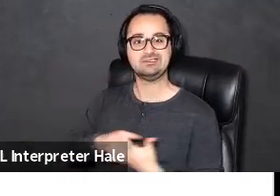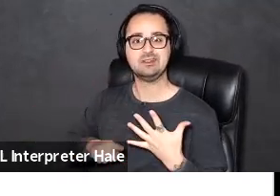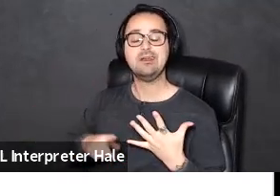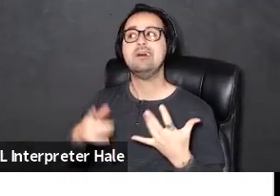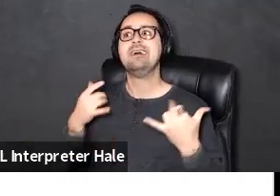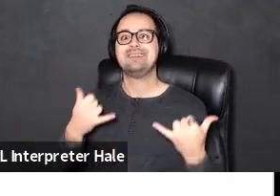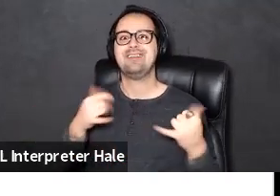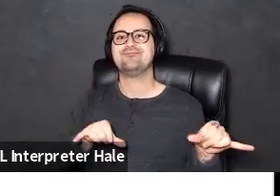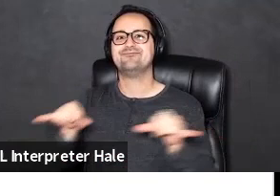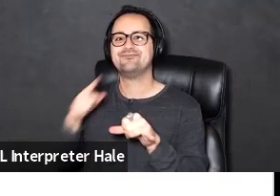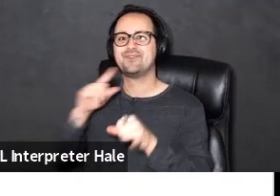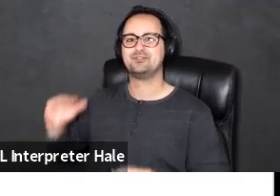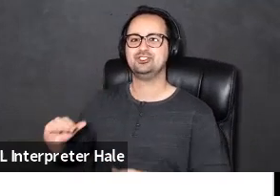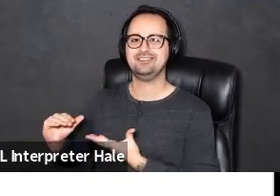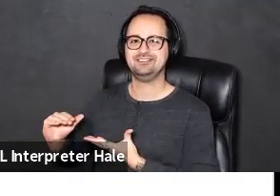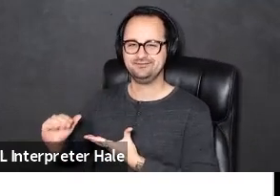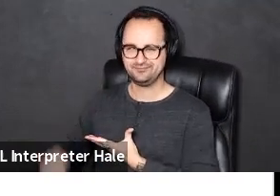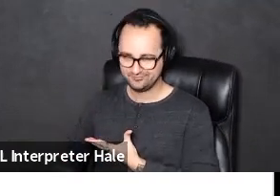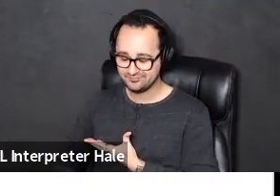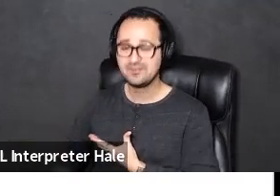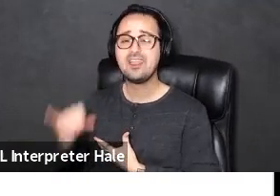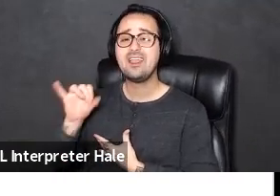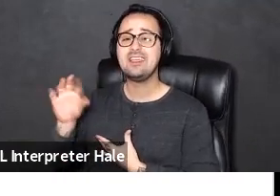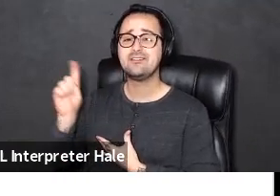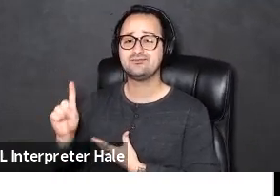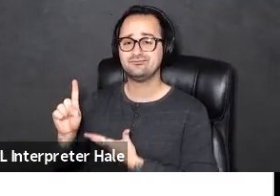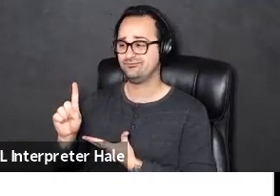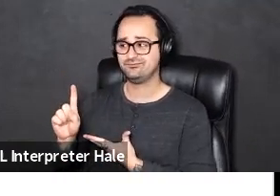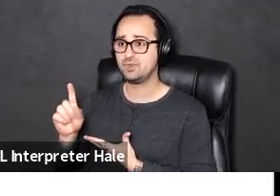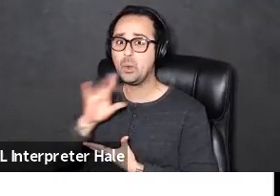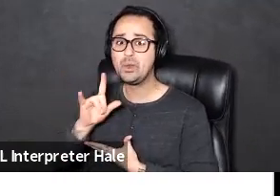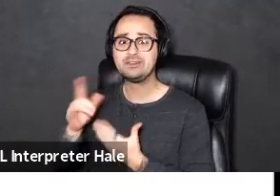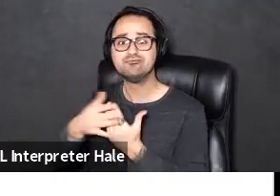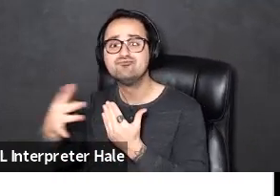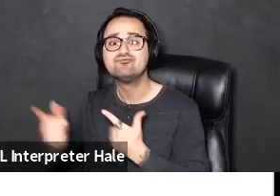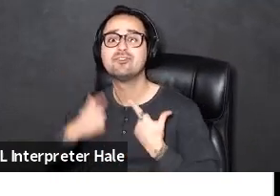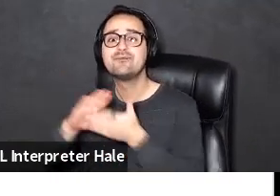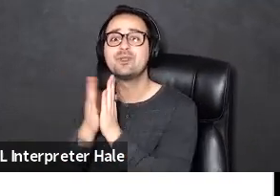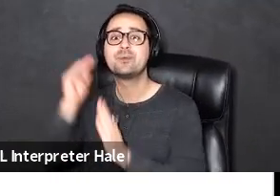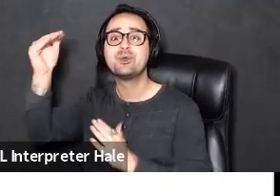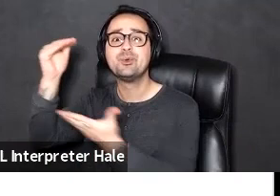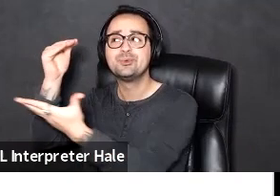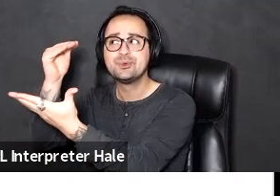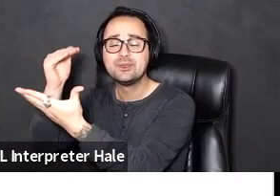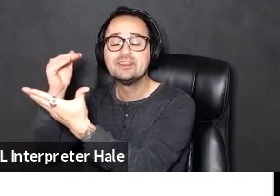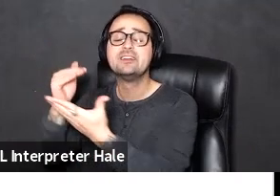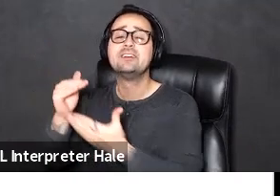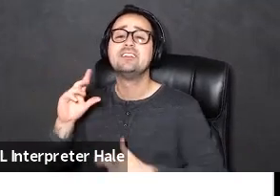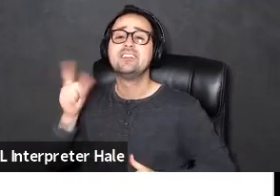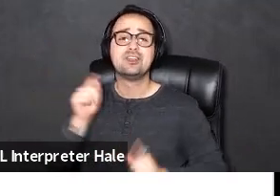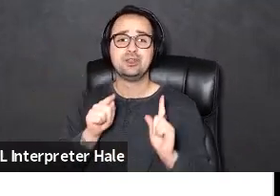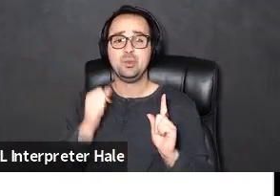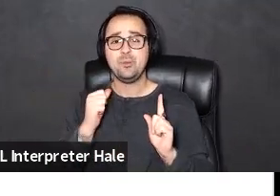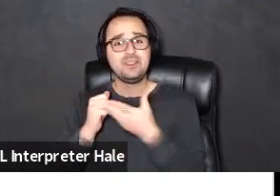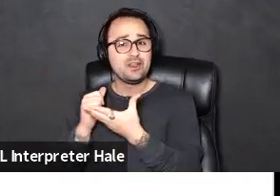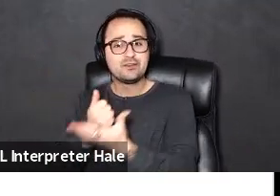the same thing for your child. Because if your child is going to live out into the future as an adult, there's going to come a time when you are not going to be